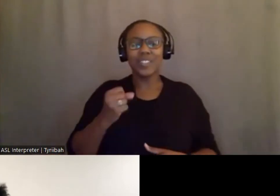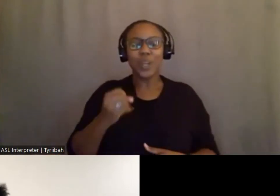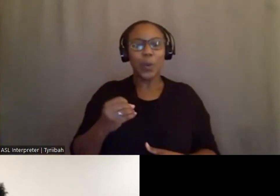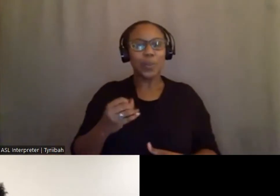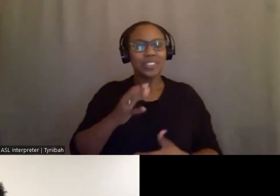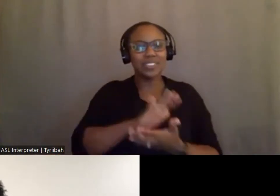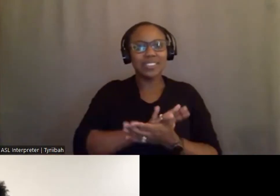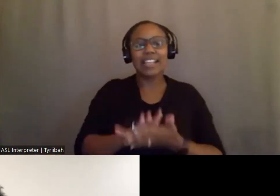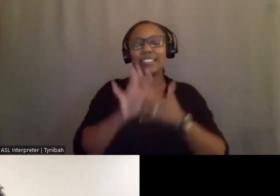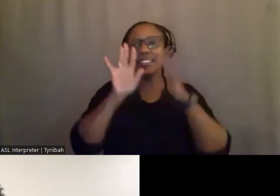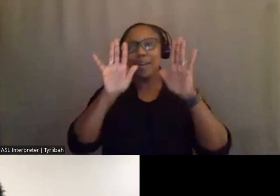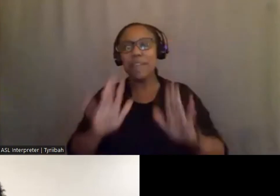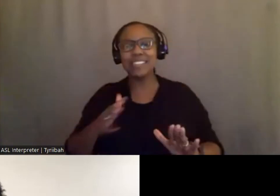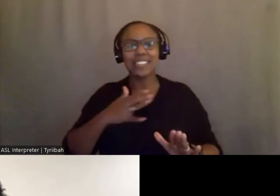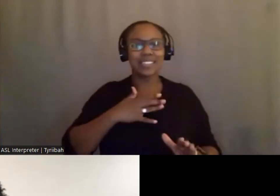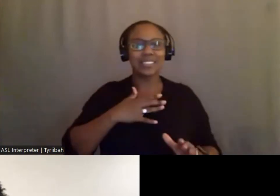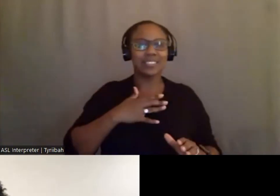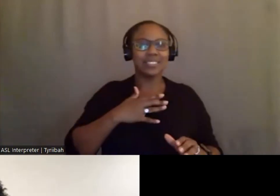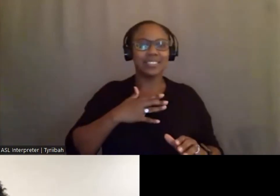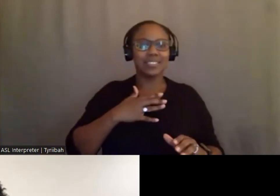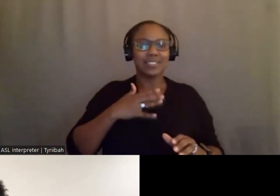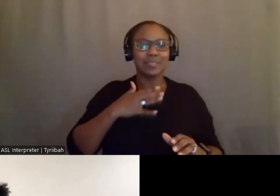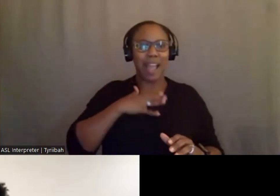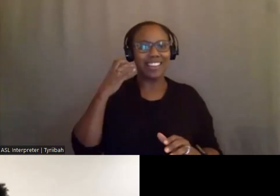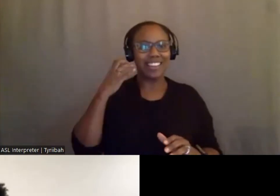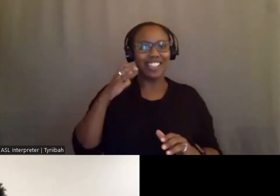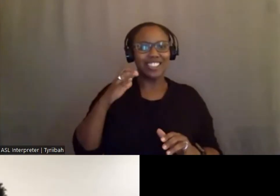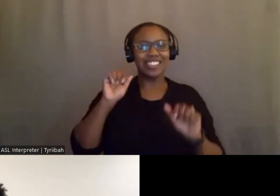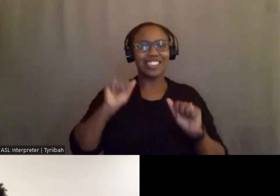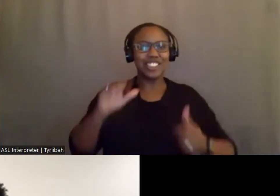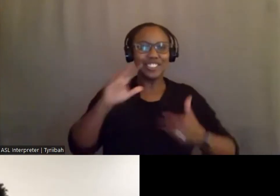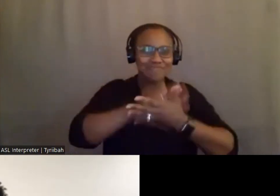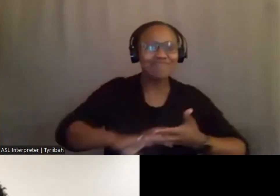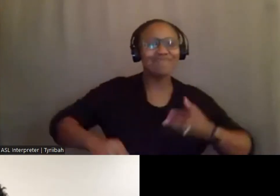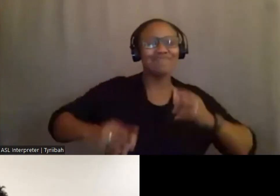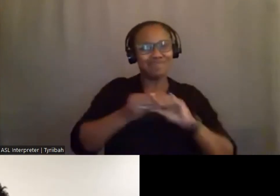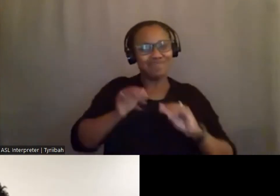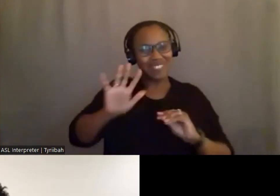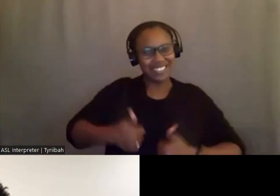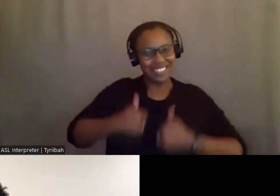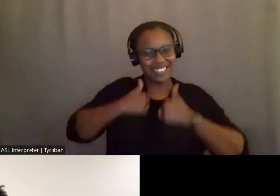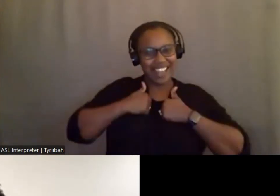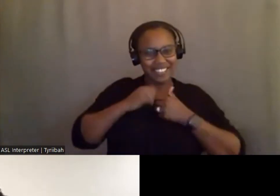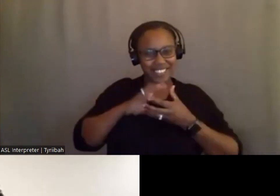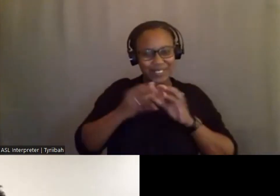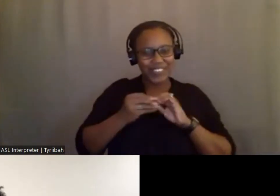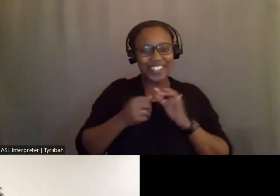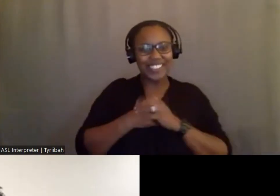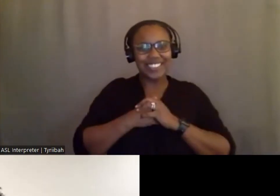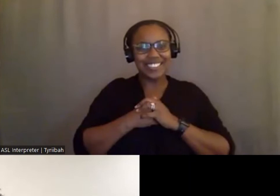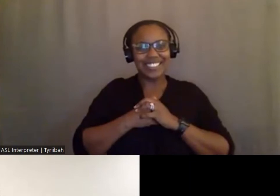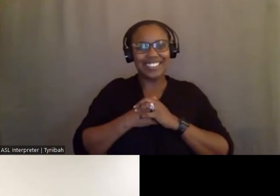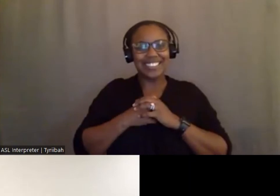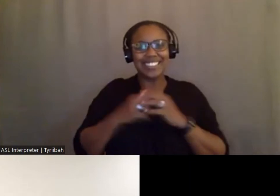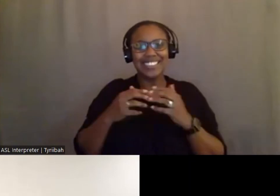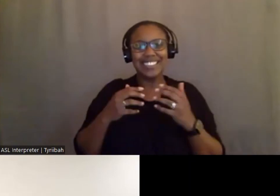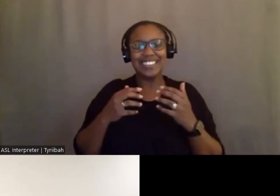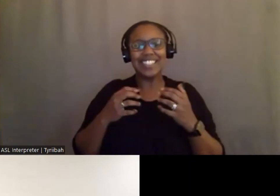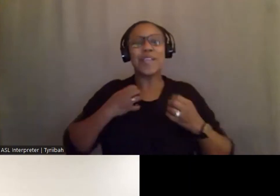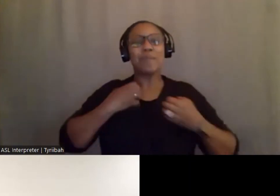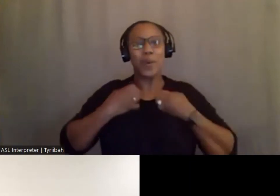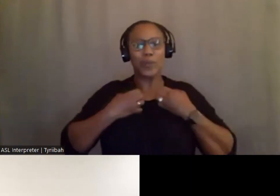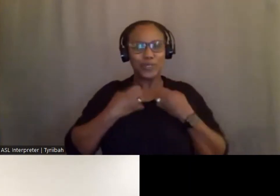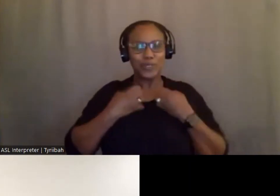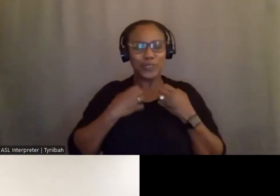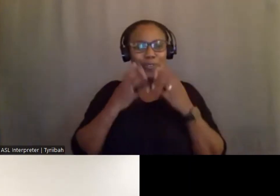in a book now, like no one can deny that that is his identity. God, like I'm like tearing up because, you